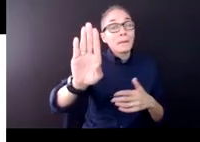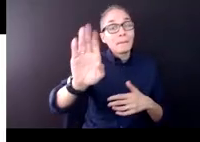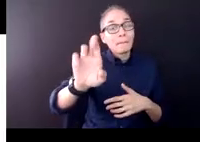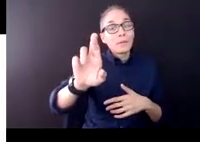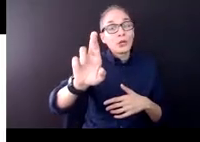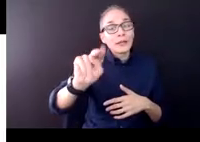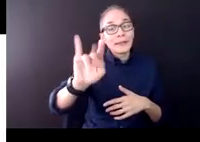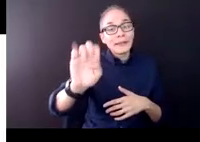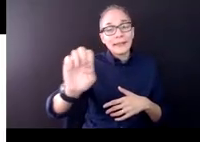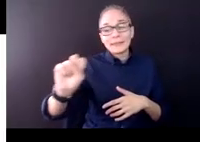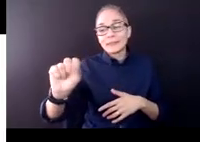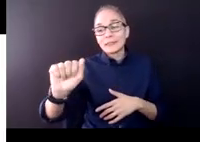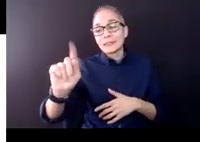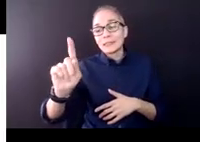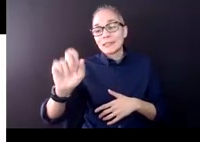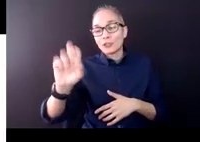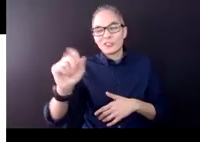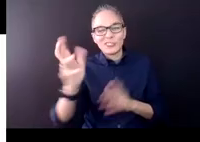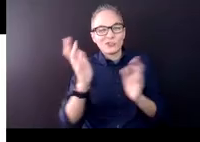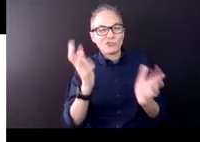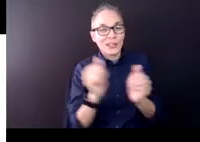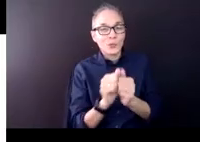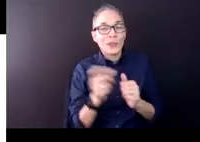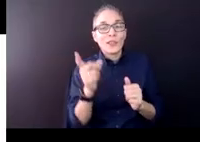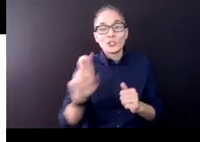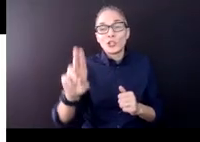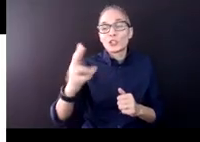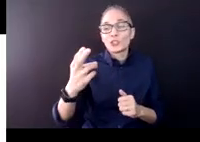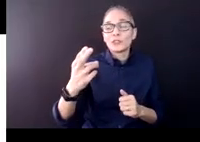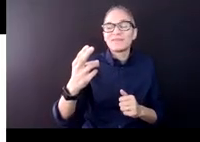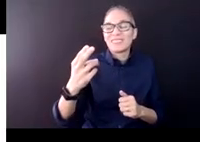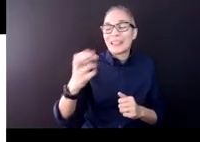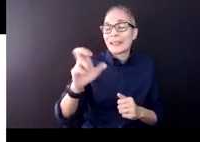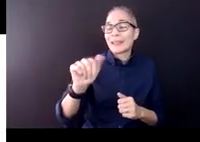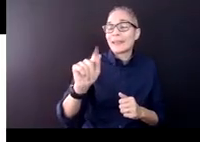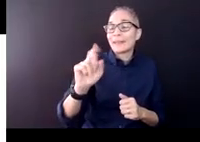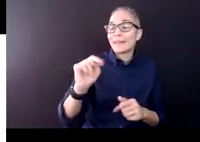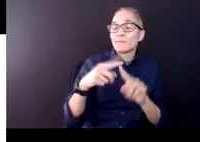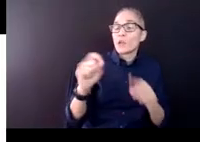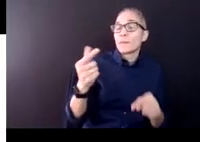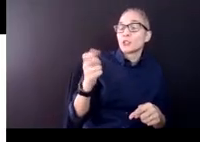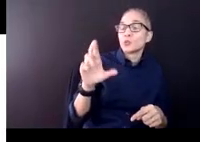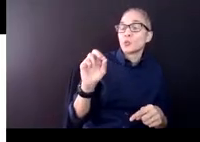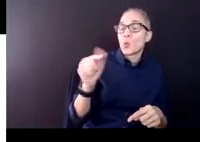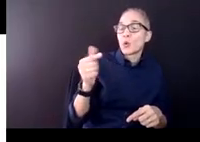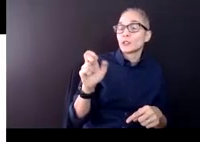Senator Bernie Sanders, was in conversation with Dr. Hinton at this event at Georgetown University a few months